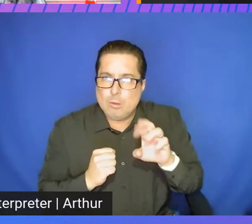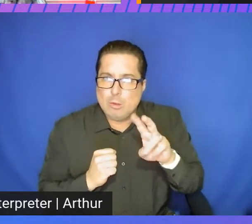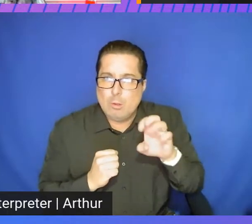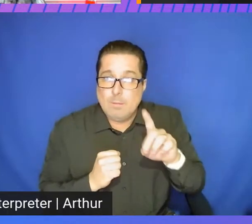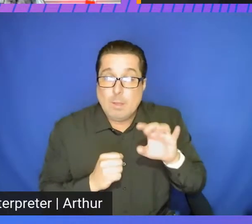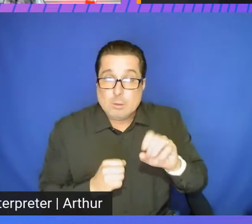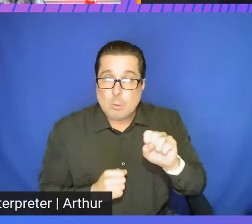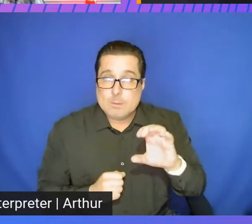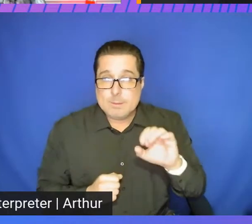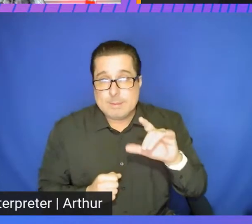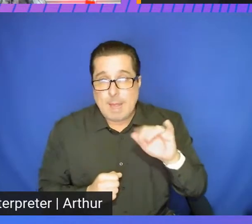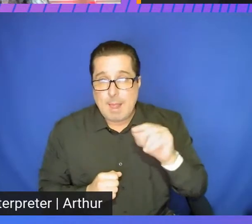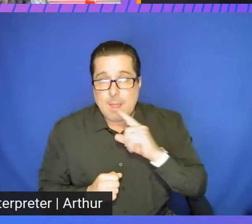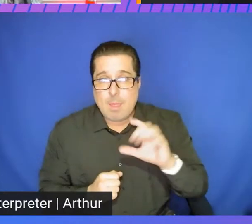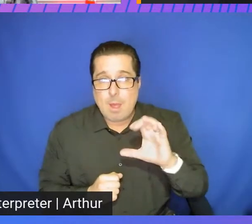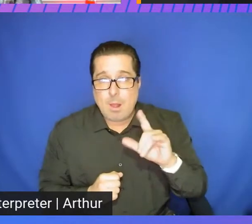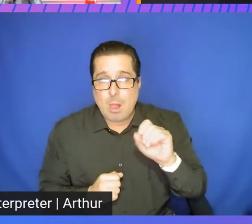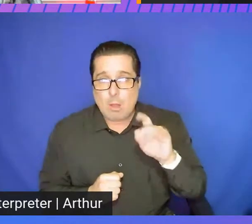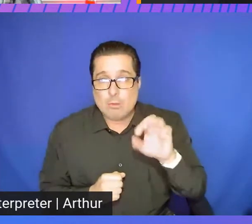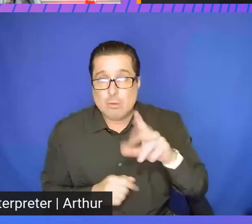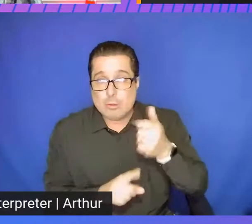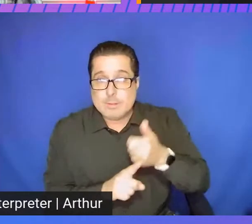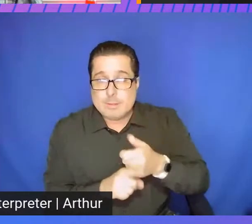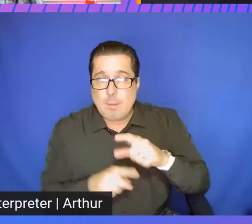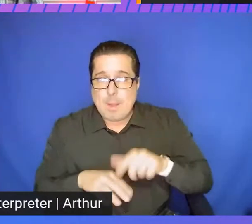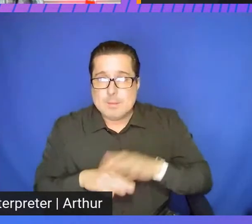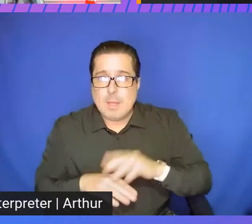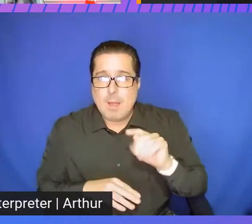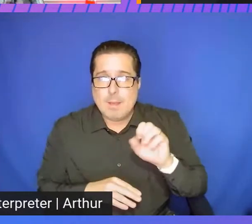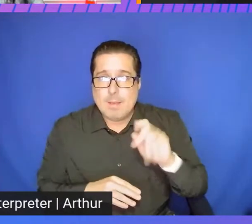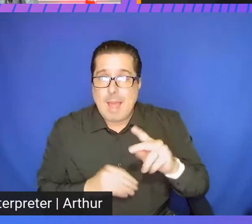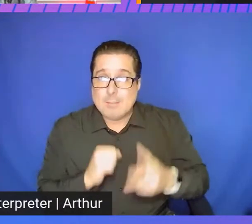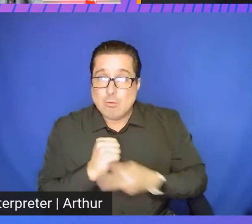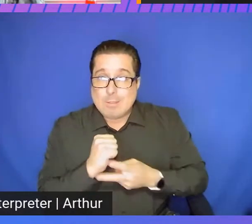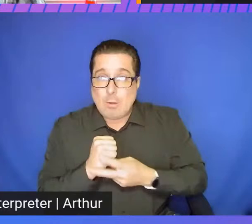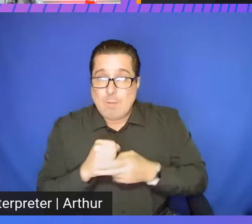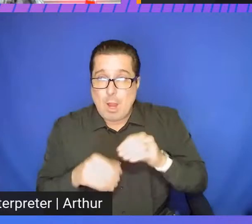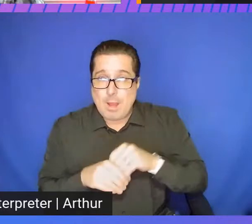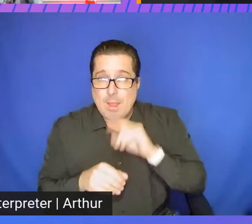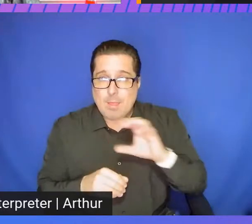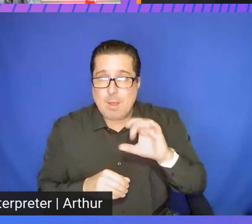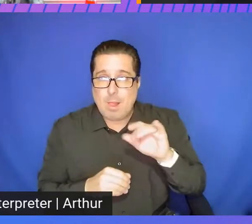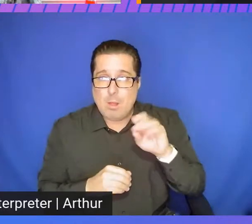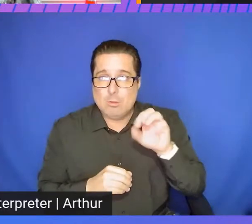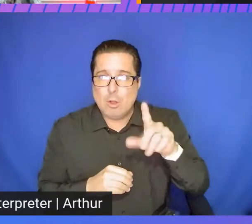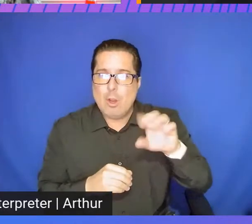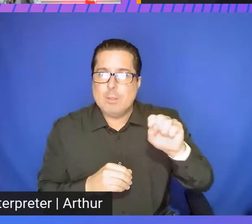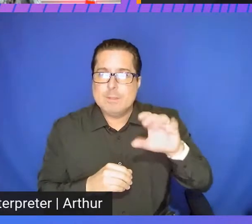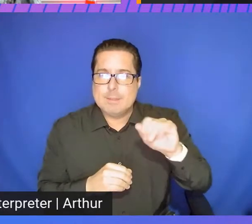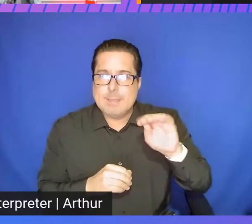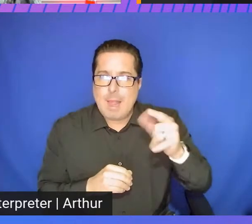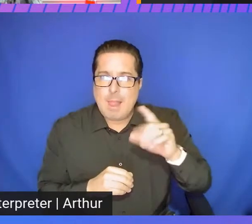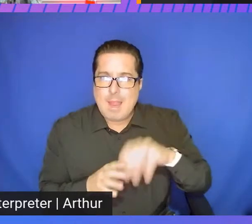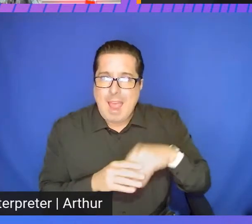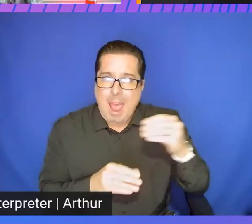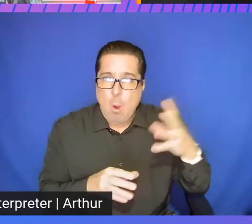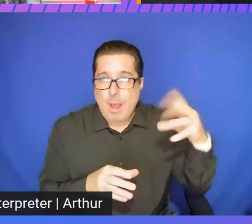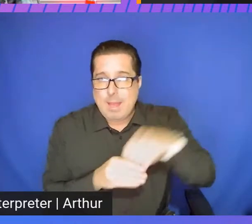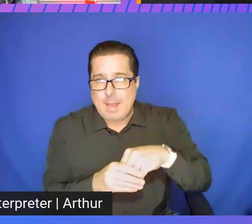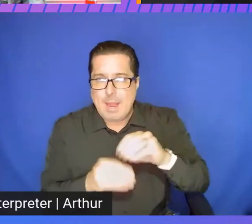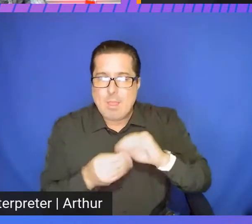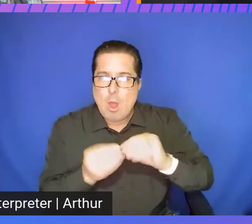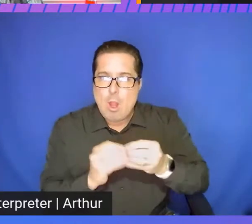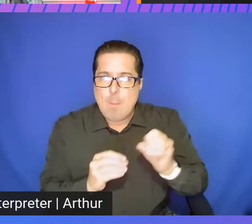itself based on task reservations in the cluster. So you're scaling out and in the number of EC2 instances. And then you're